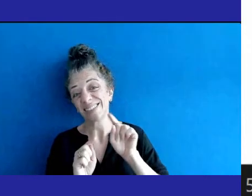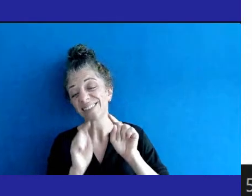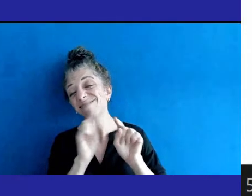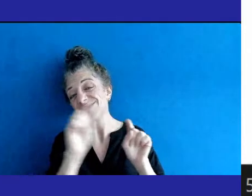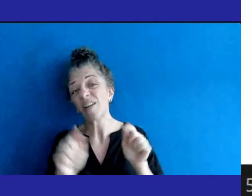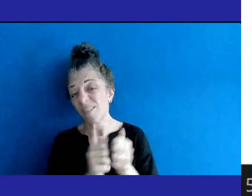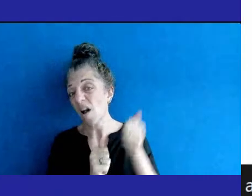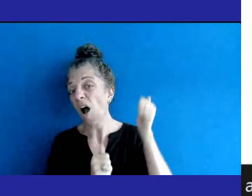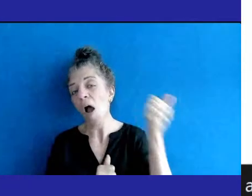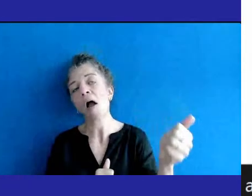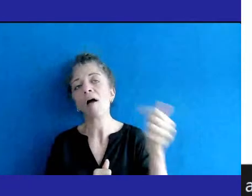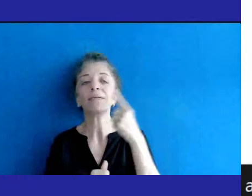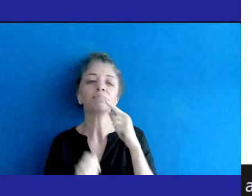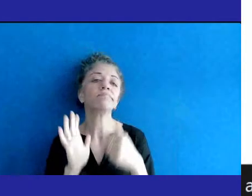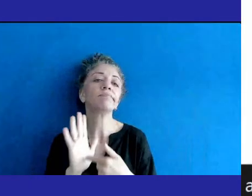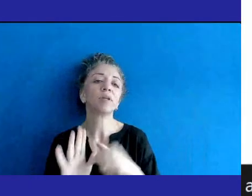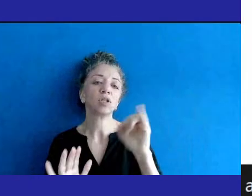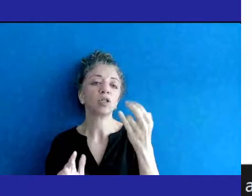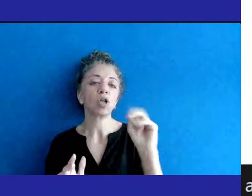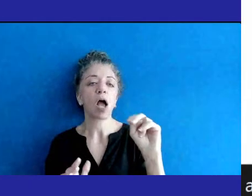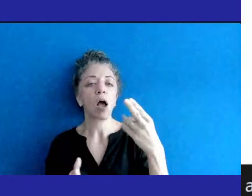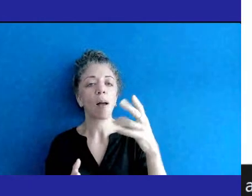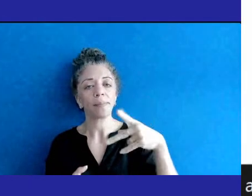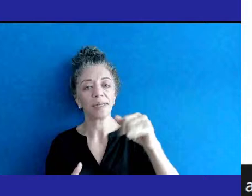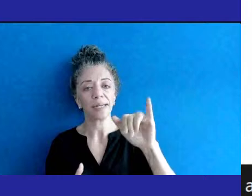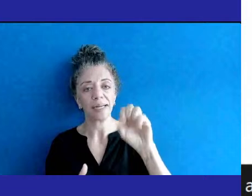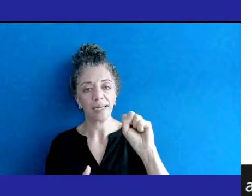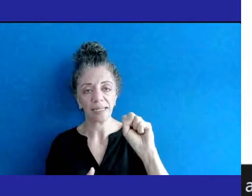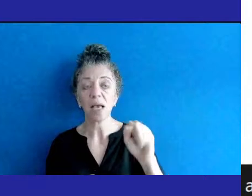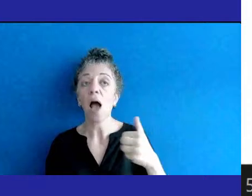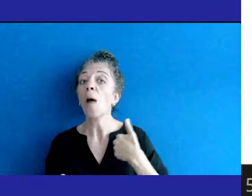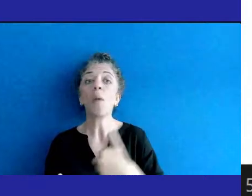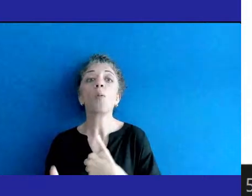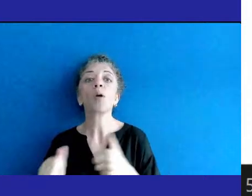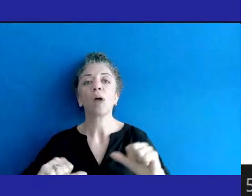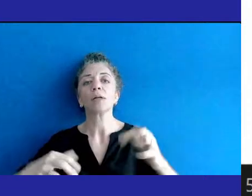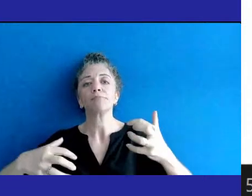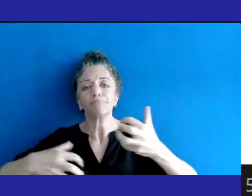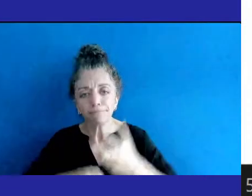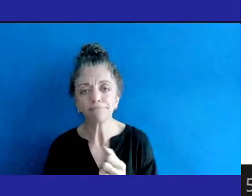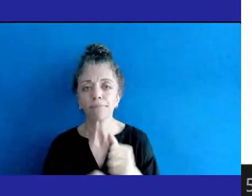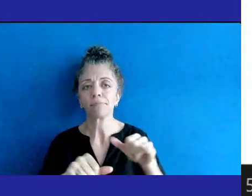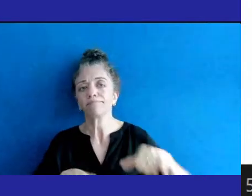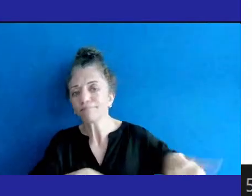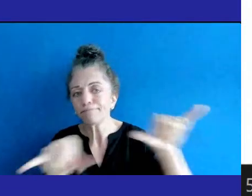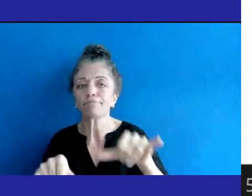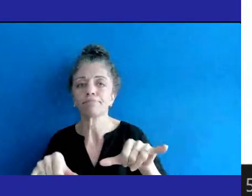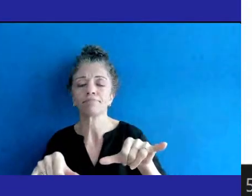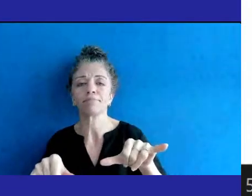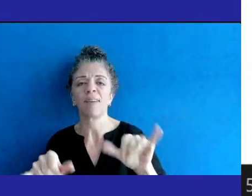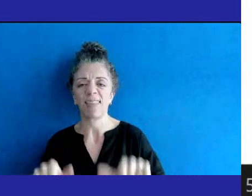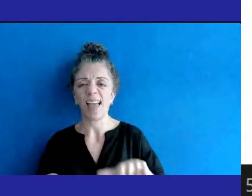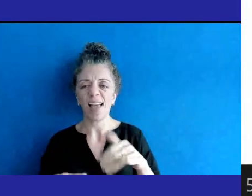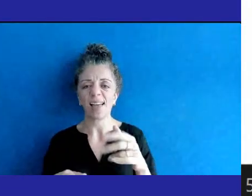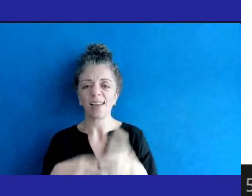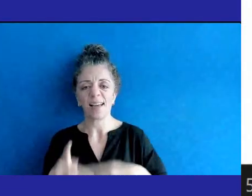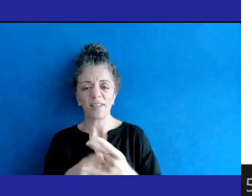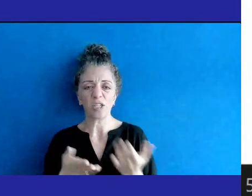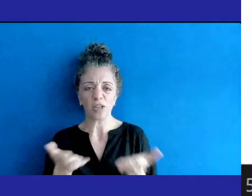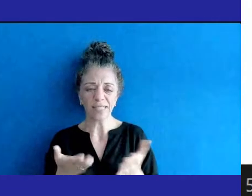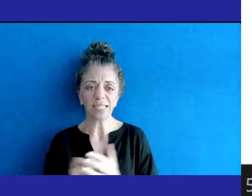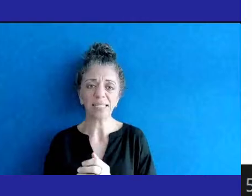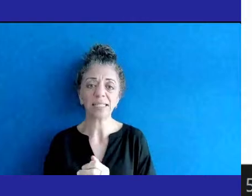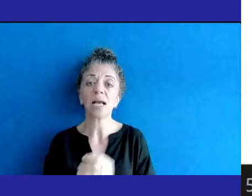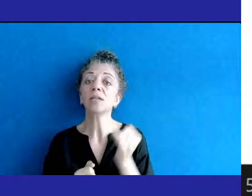But with this RFP, what we're trying to do is standardize those services, right? So if you're going to send for a tumor genomics